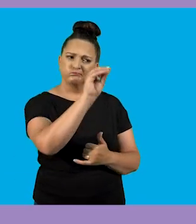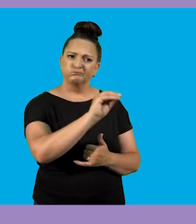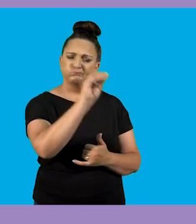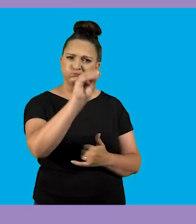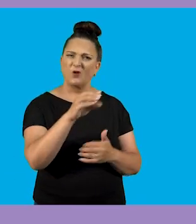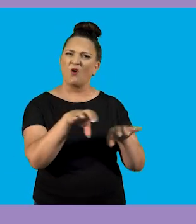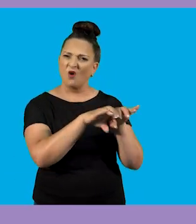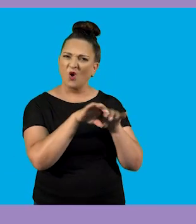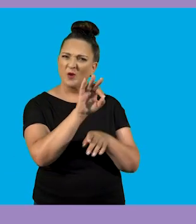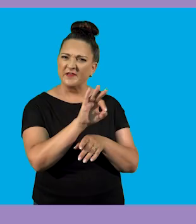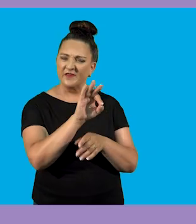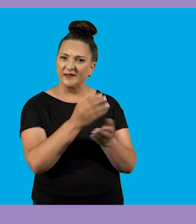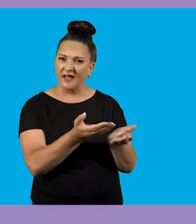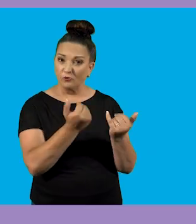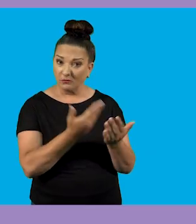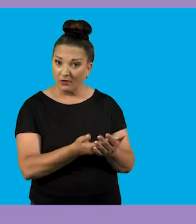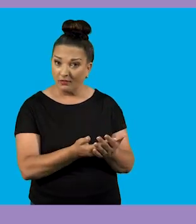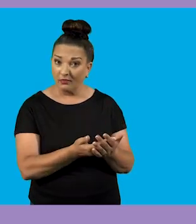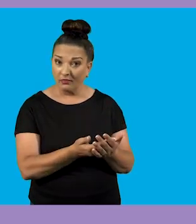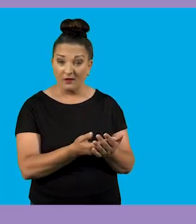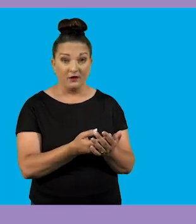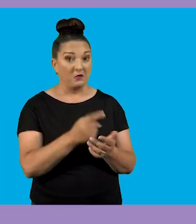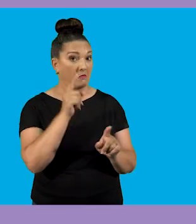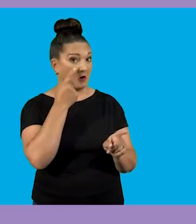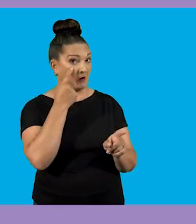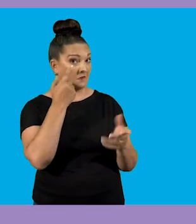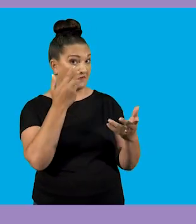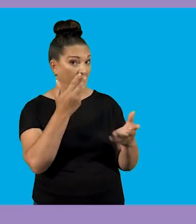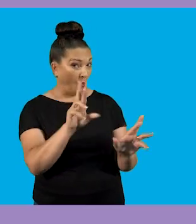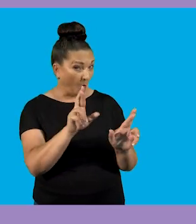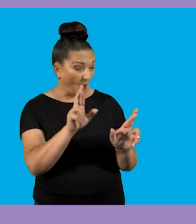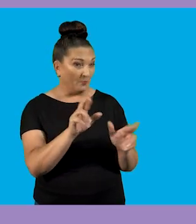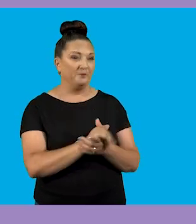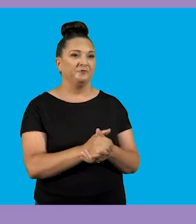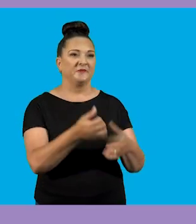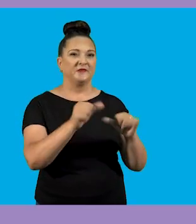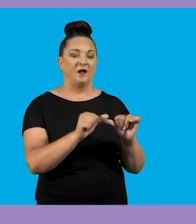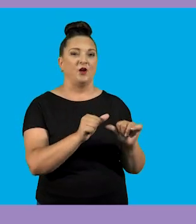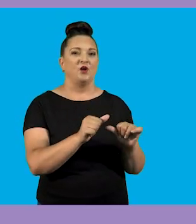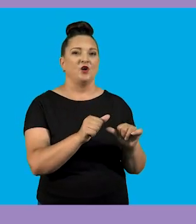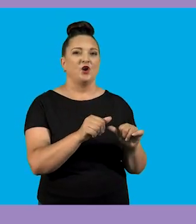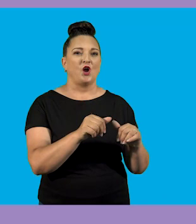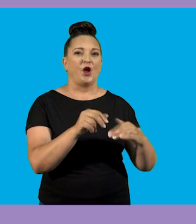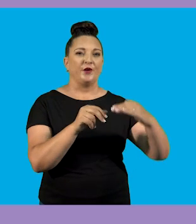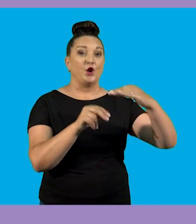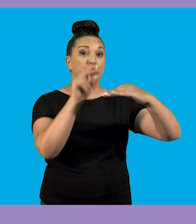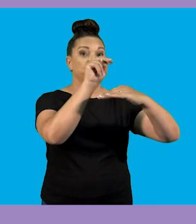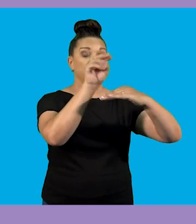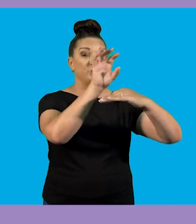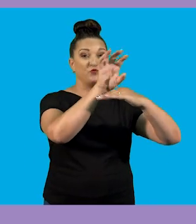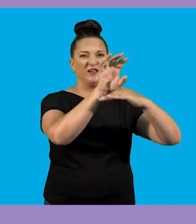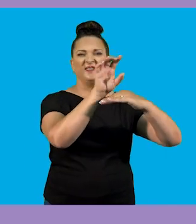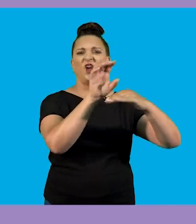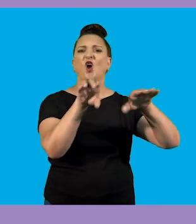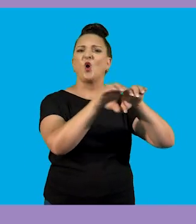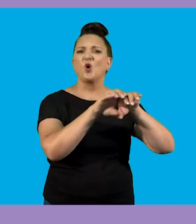can actually take out the common factor. And I hope you noticed that. So let's start with the numerator. The common factor there with the numerator